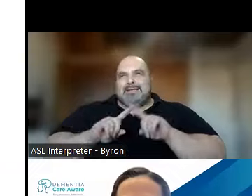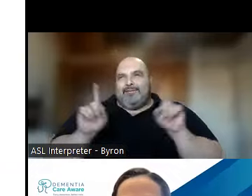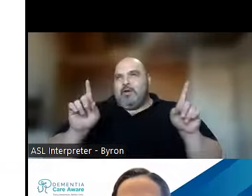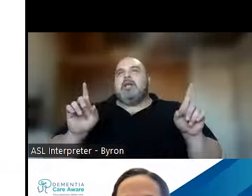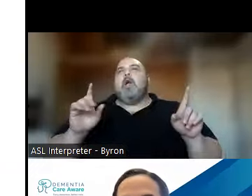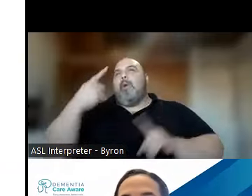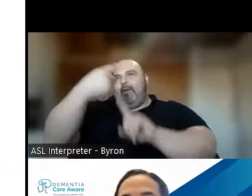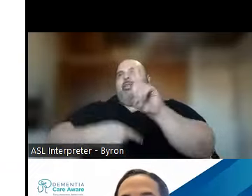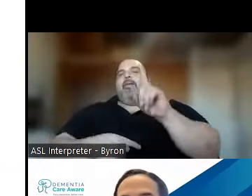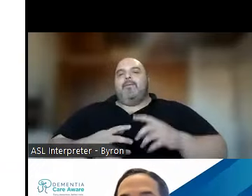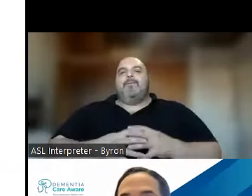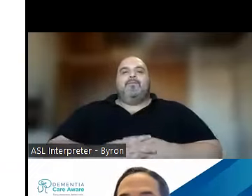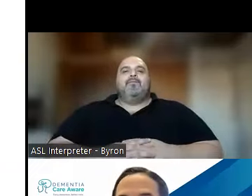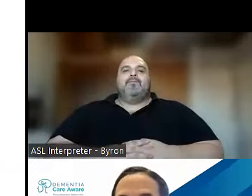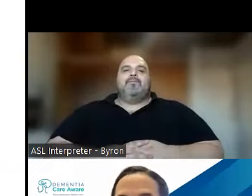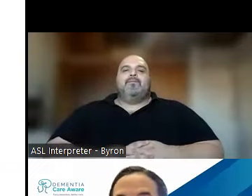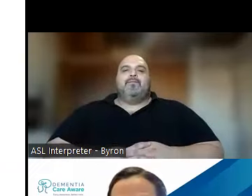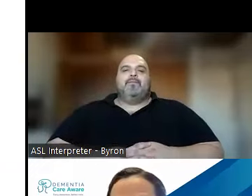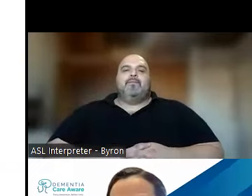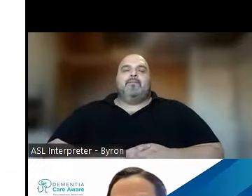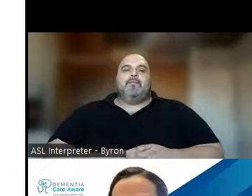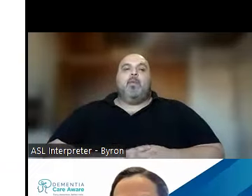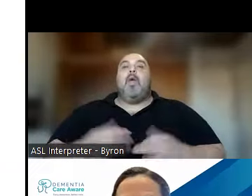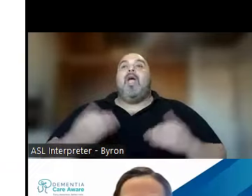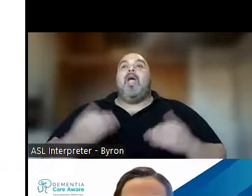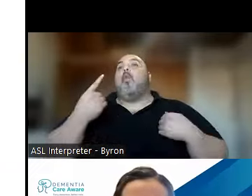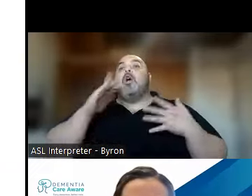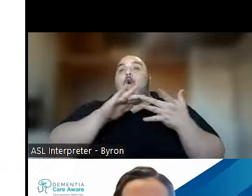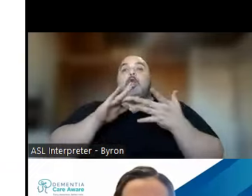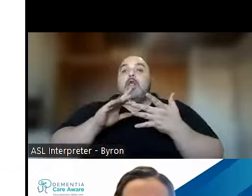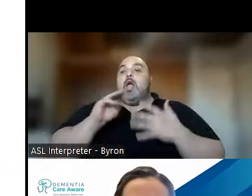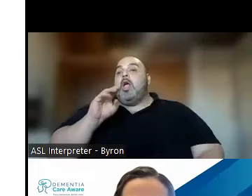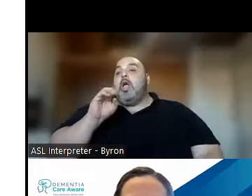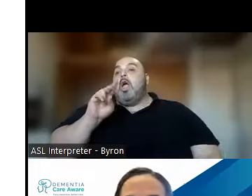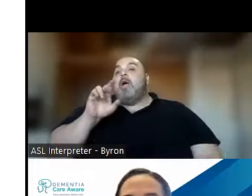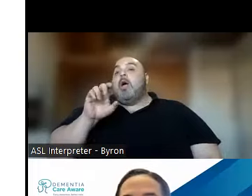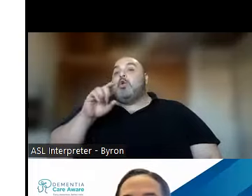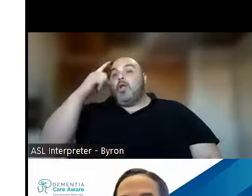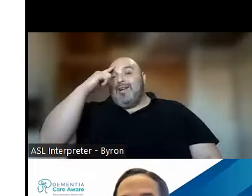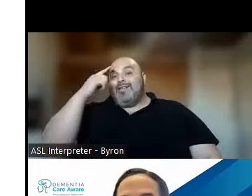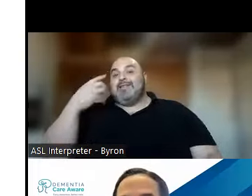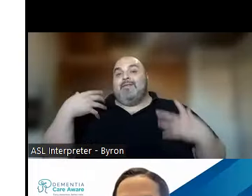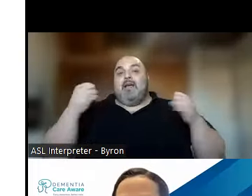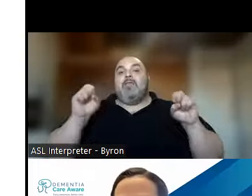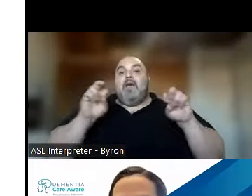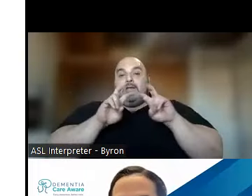month, we have one online module, which is the cognitive health assessment.